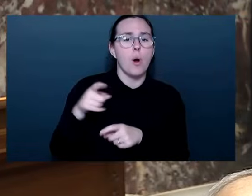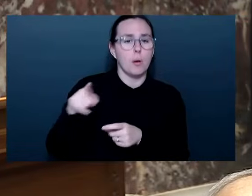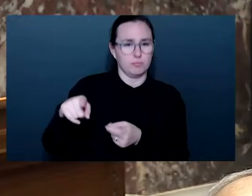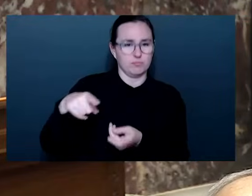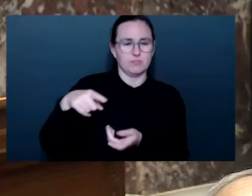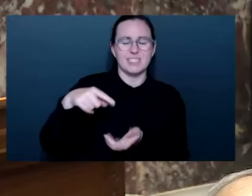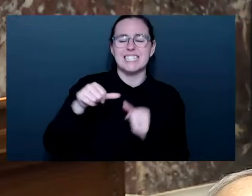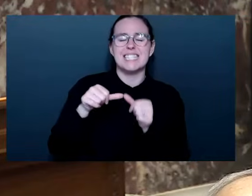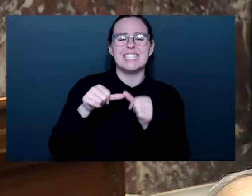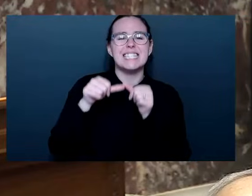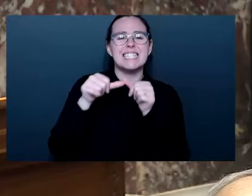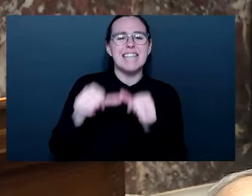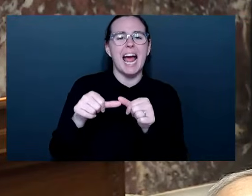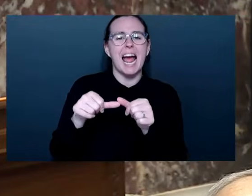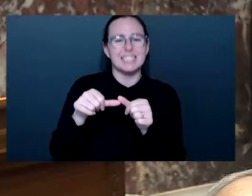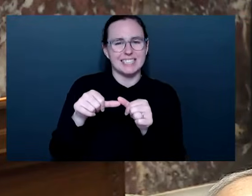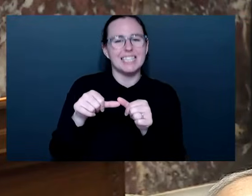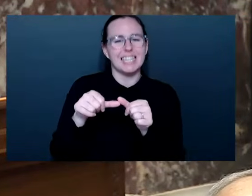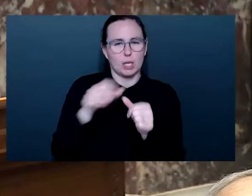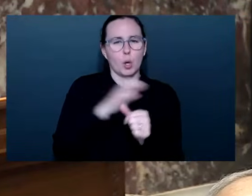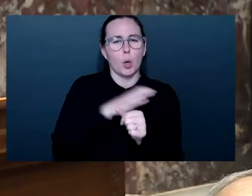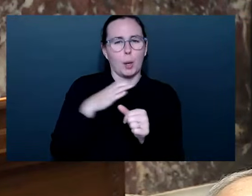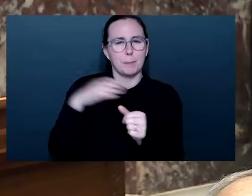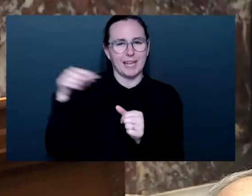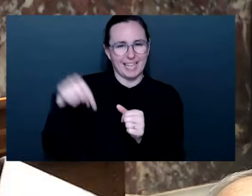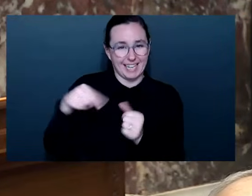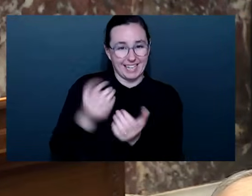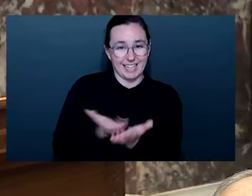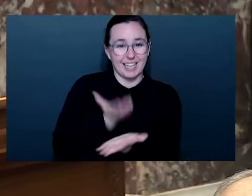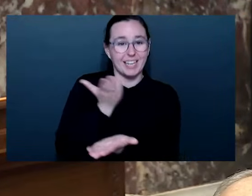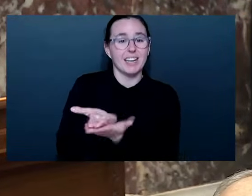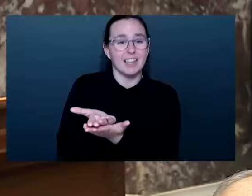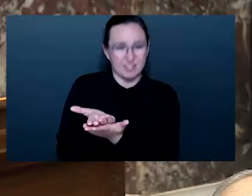Korean Heritage Month Act, complete without amendment.